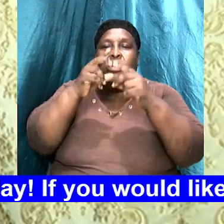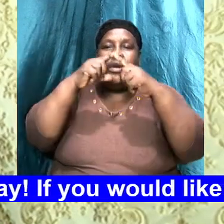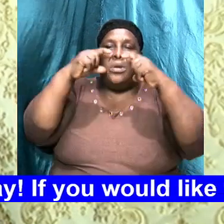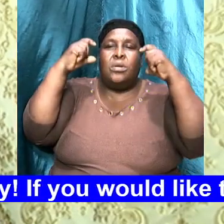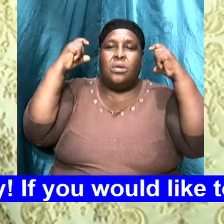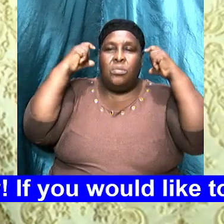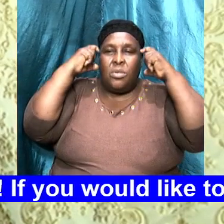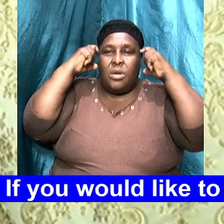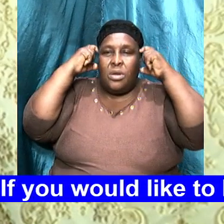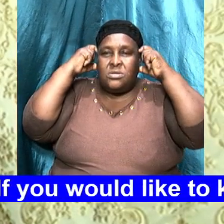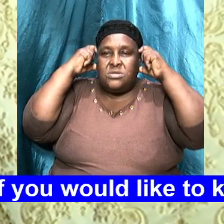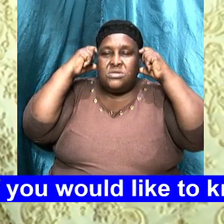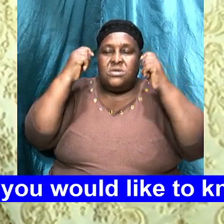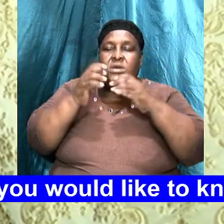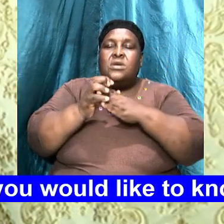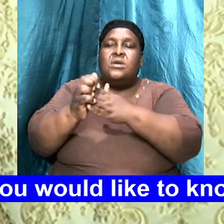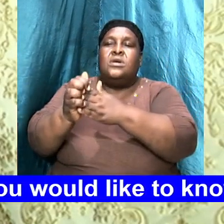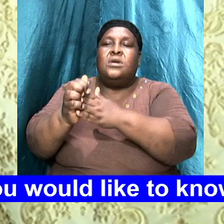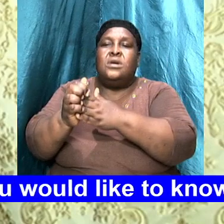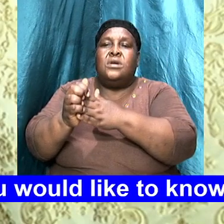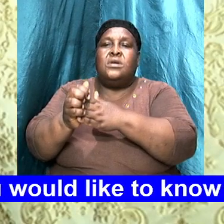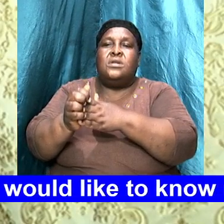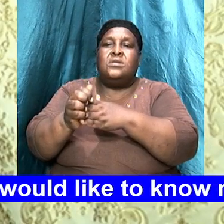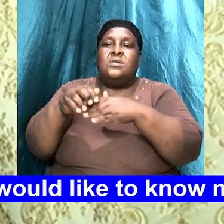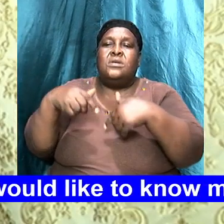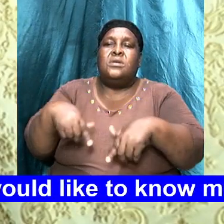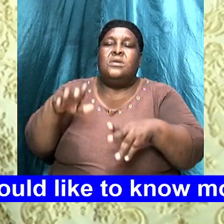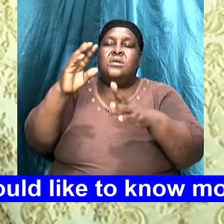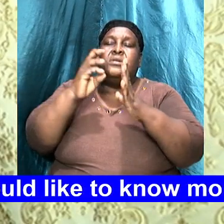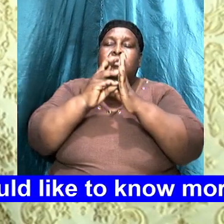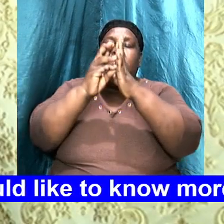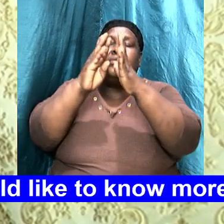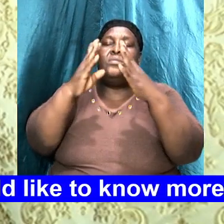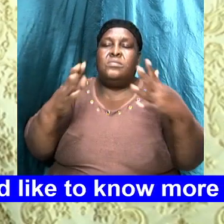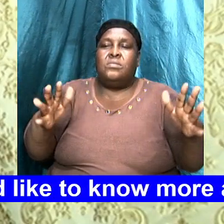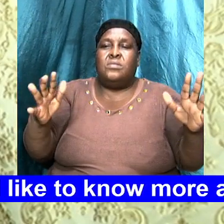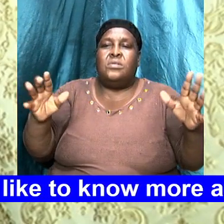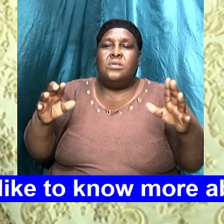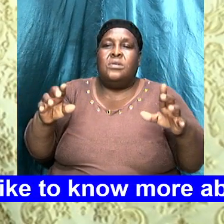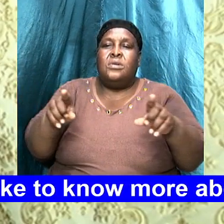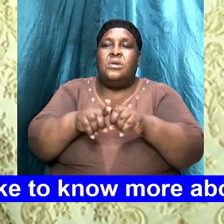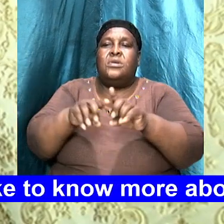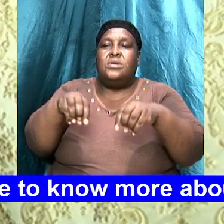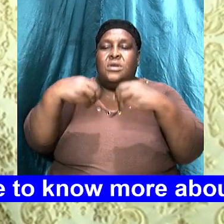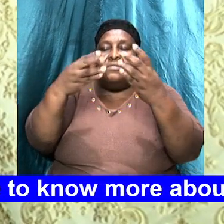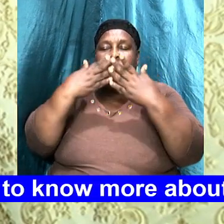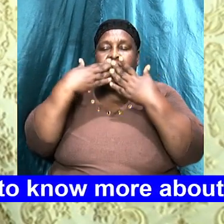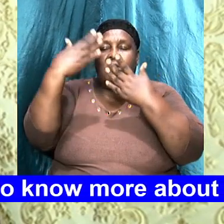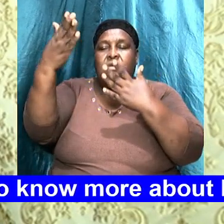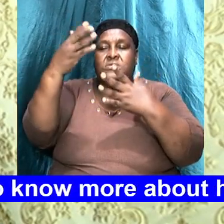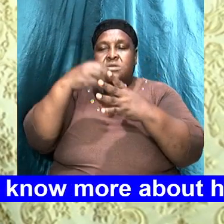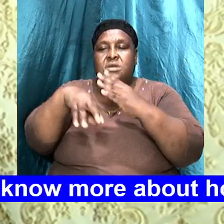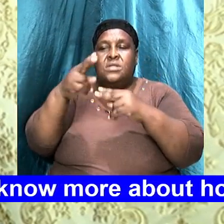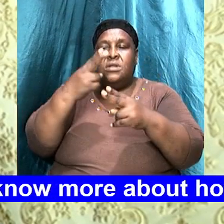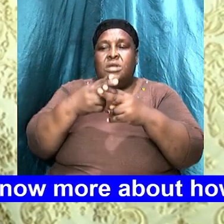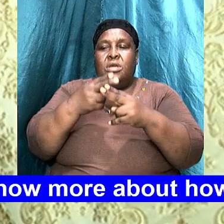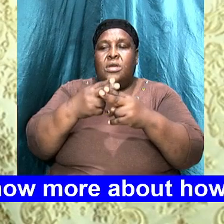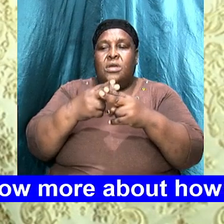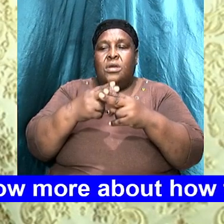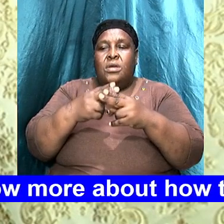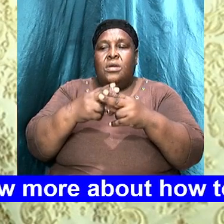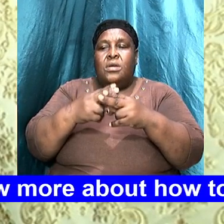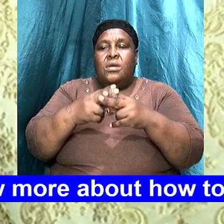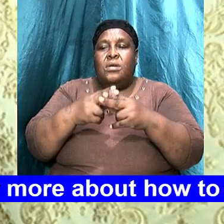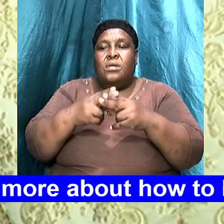and that you will guide us along the way let your will be done tonight as we give you thanks in the name of